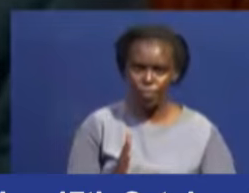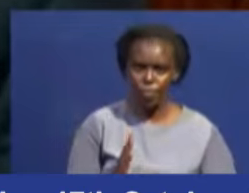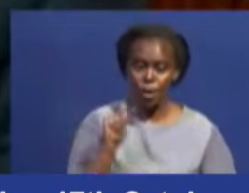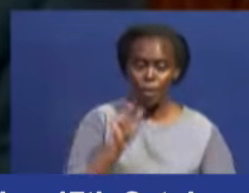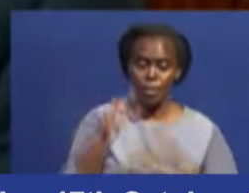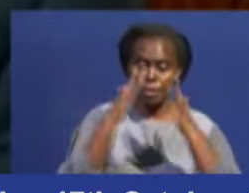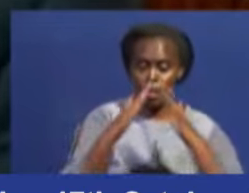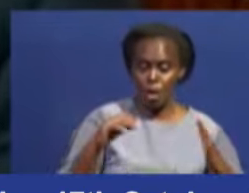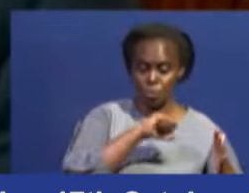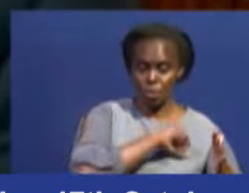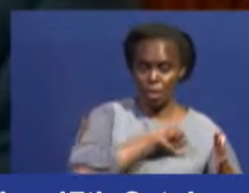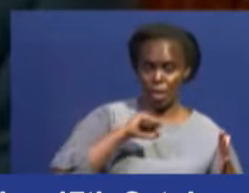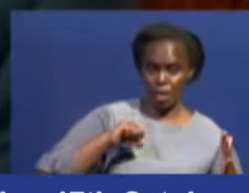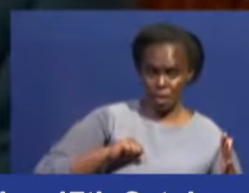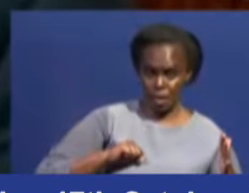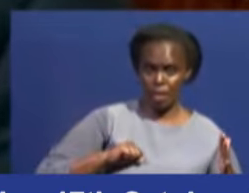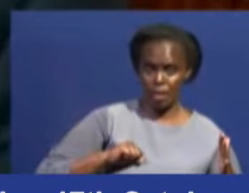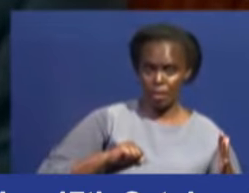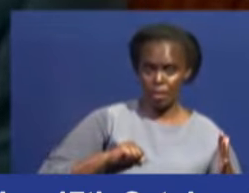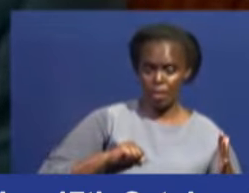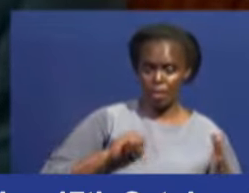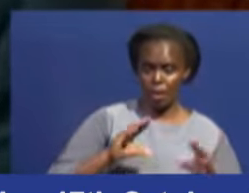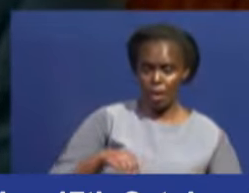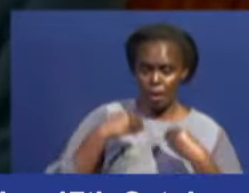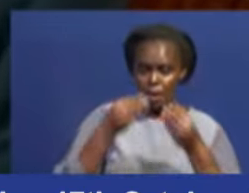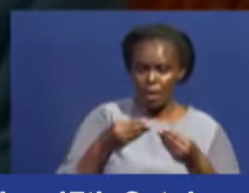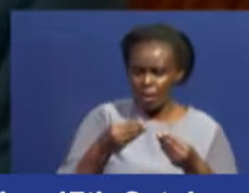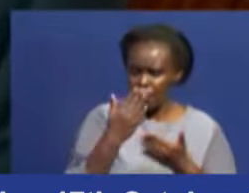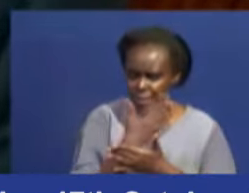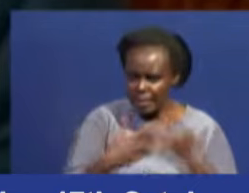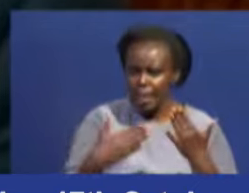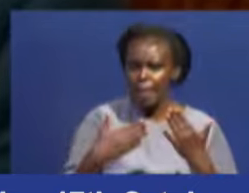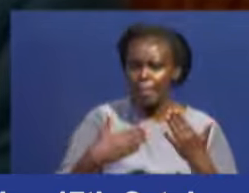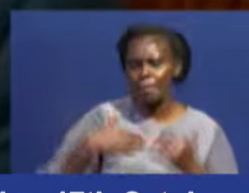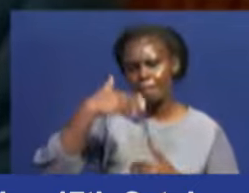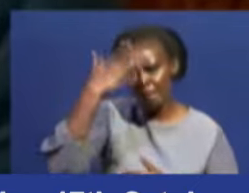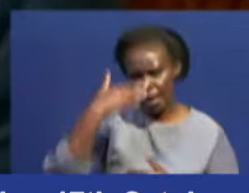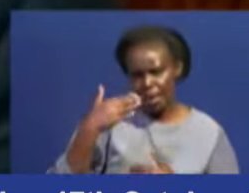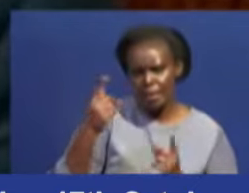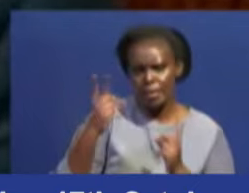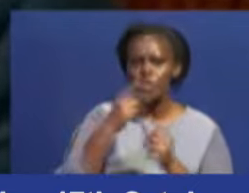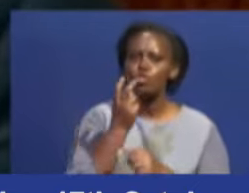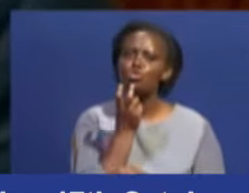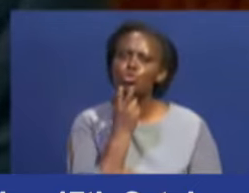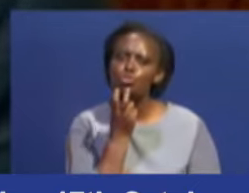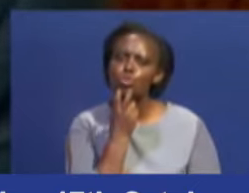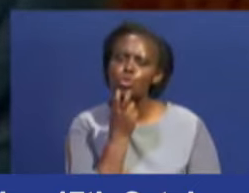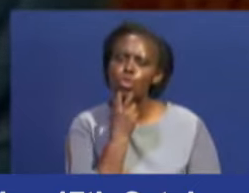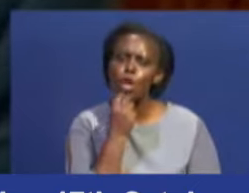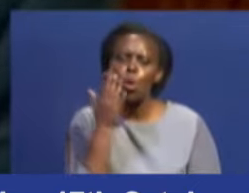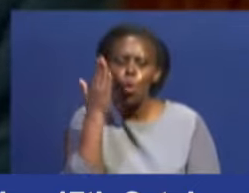Honorable House, the Senate, a couple of days I had in mind up to Tuesday. We should be able to